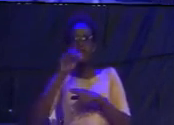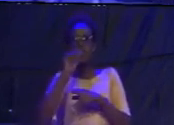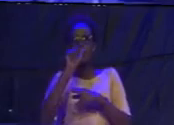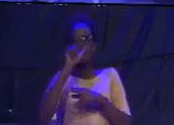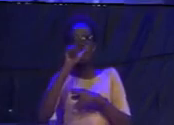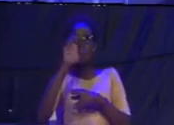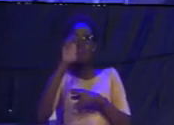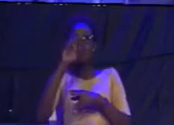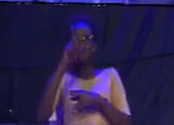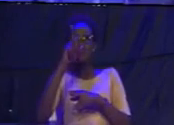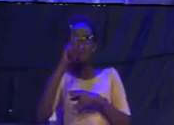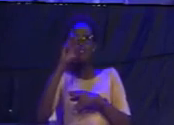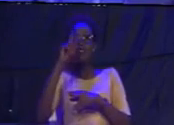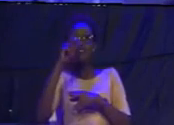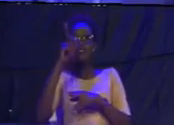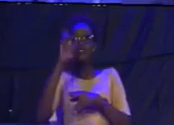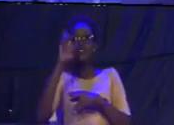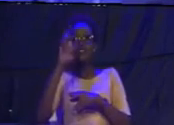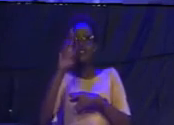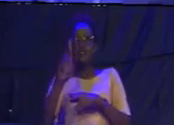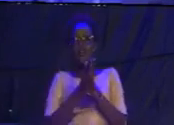Alexander and Lucius.